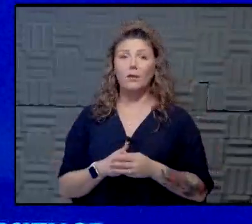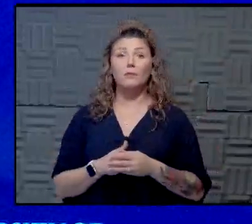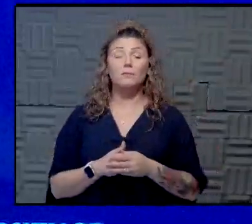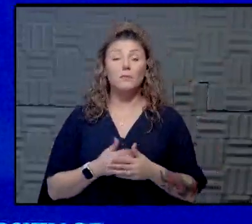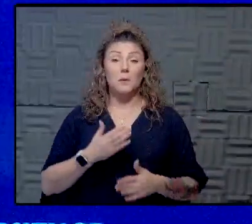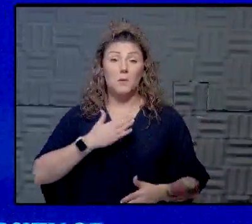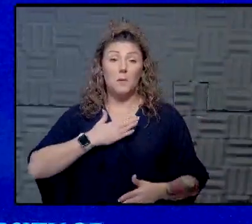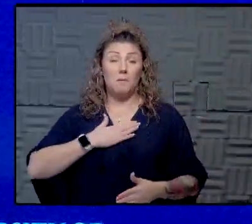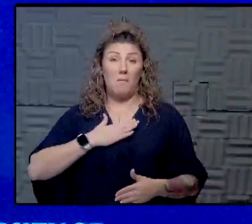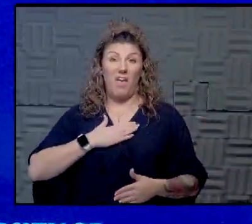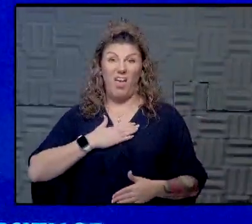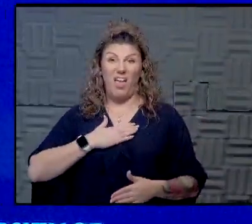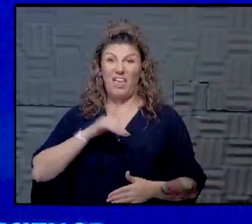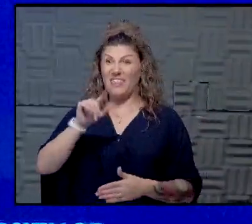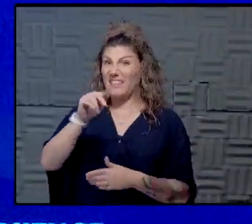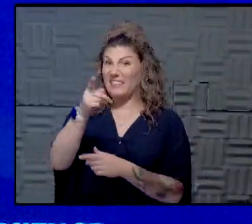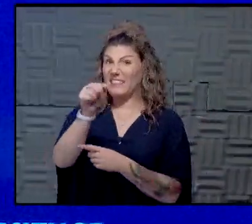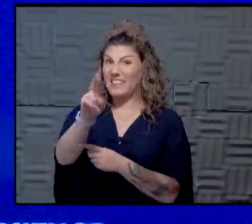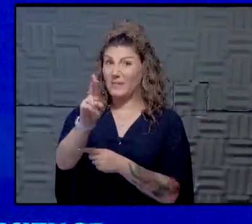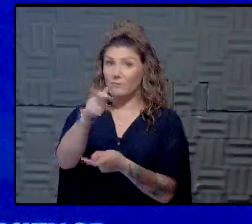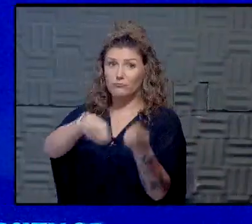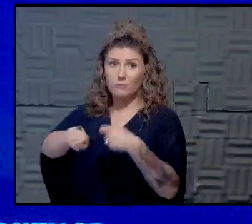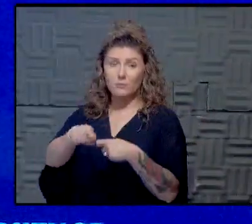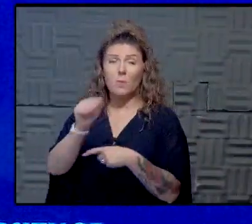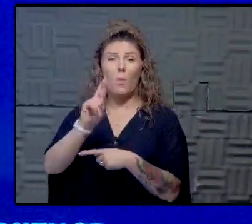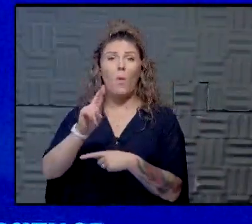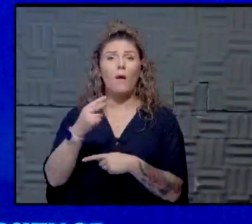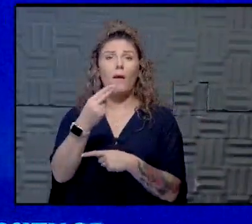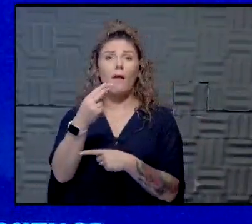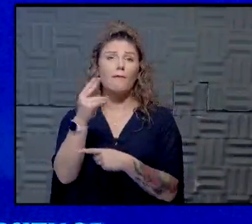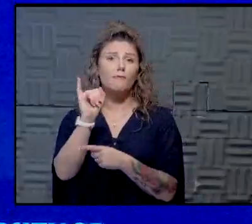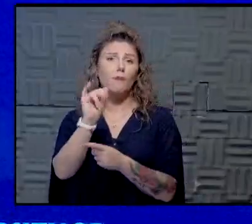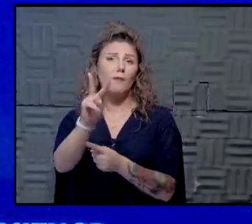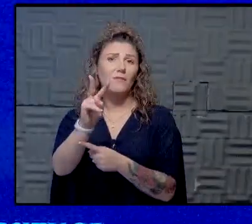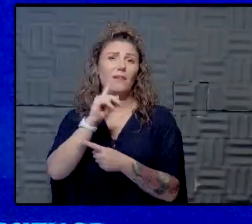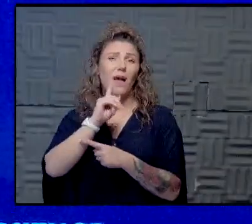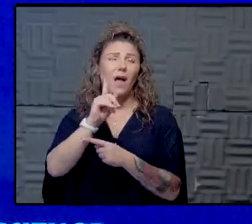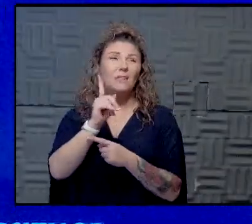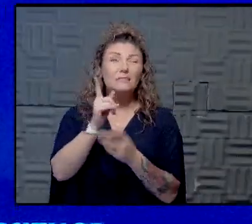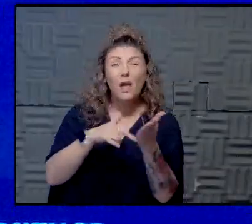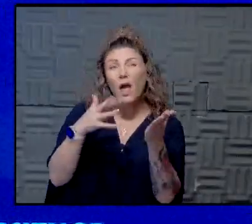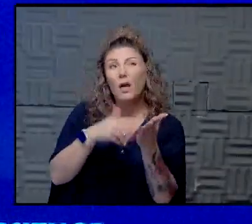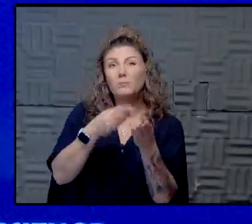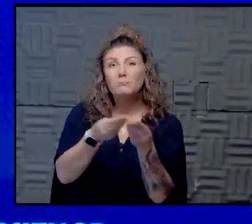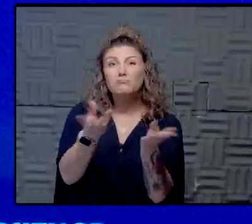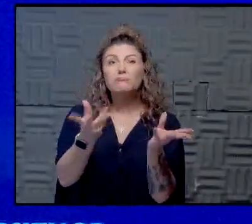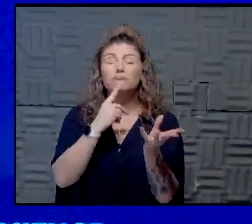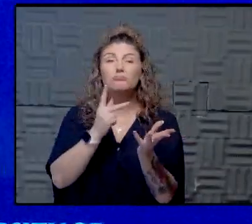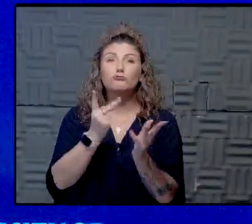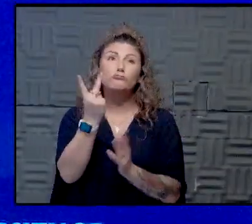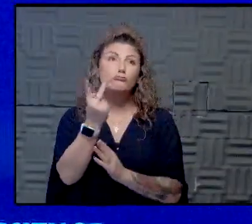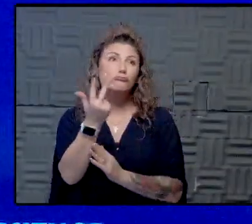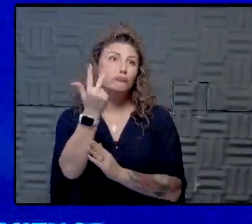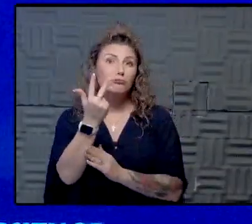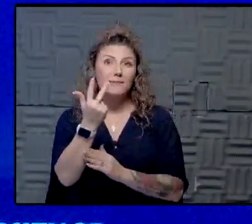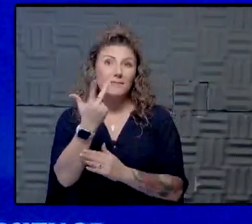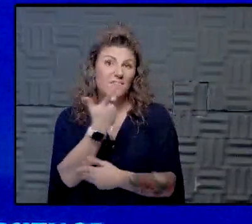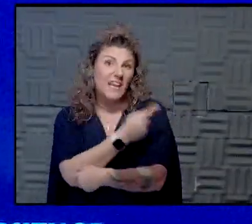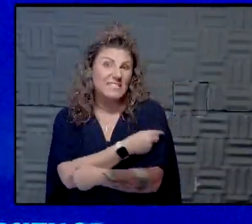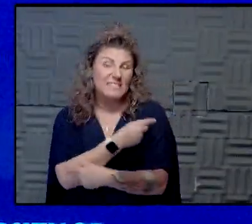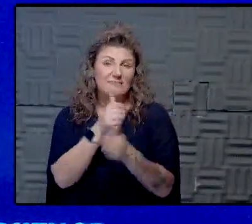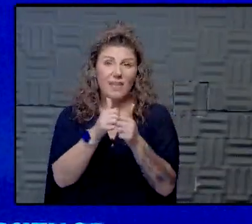in my liver transplant clinics or for my HIV patients, I sometimes give 2 or 3 different vaccines together, and that would be the